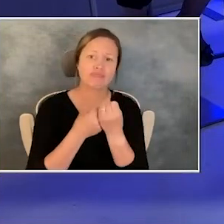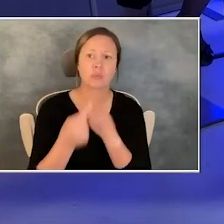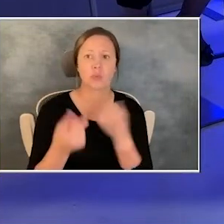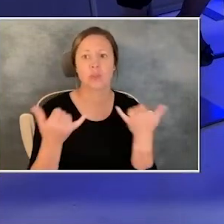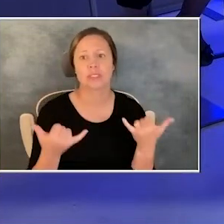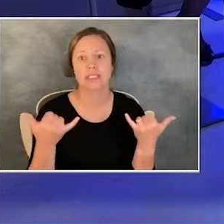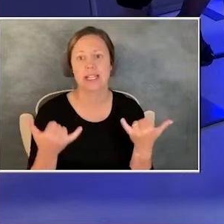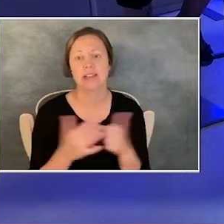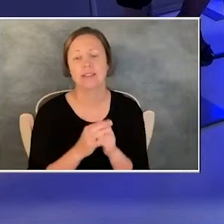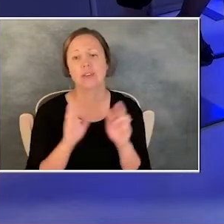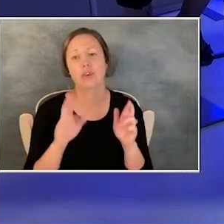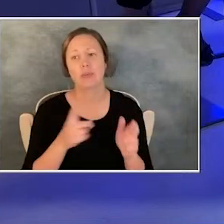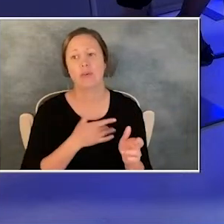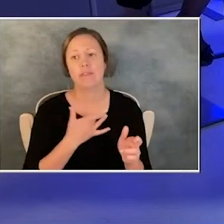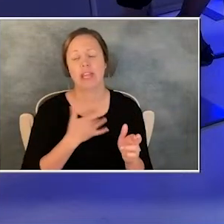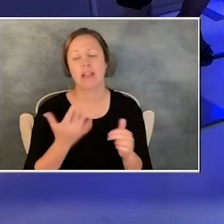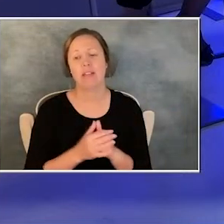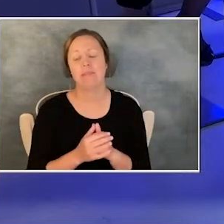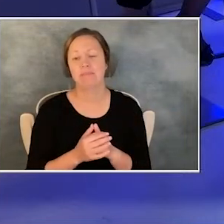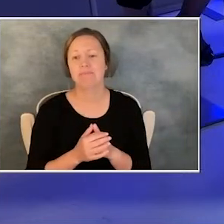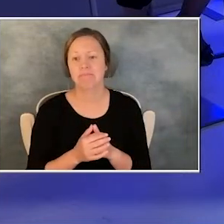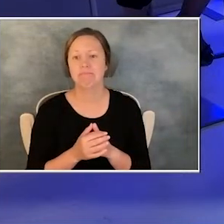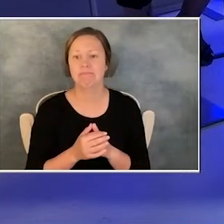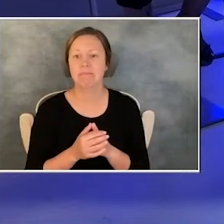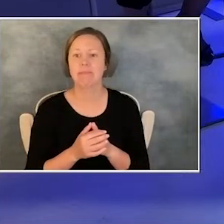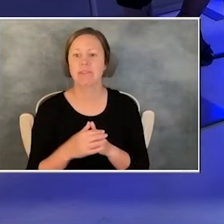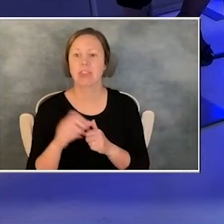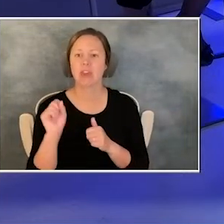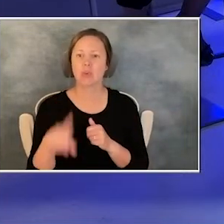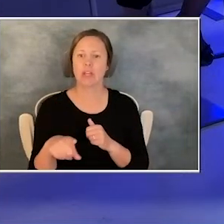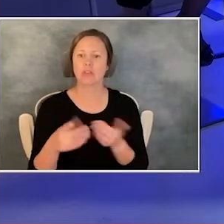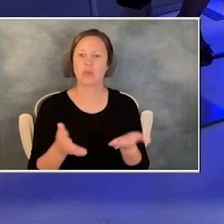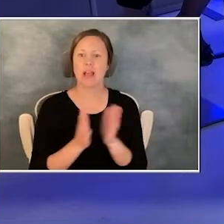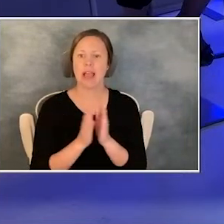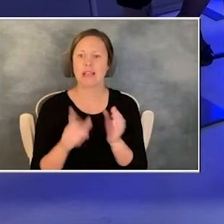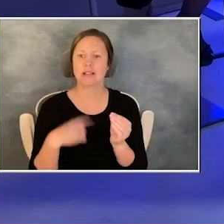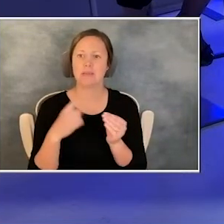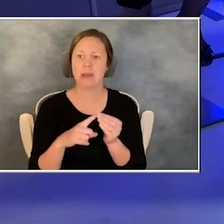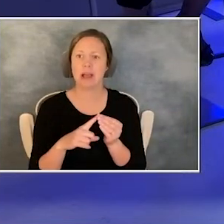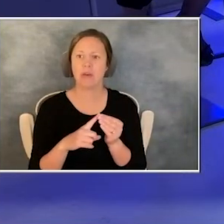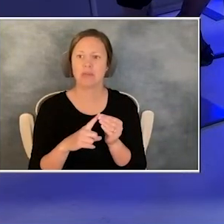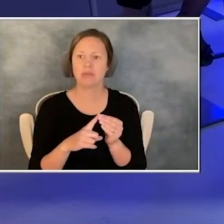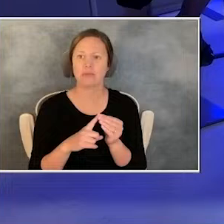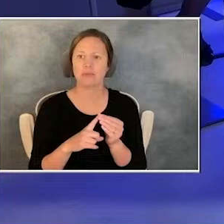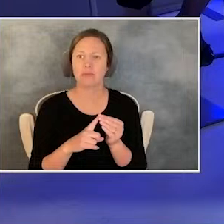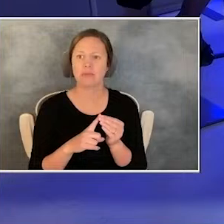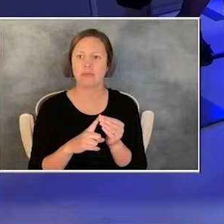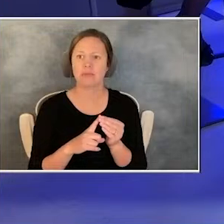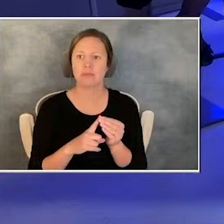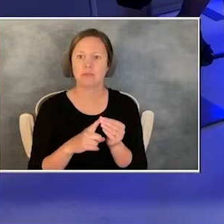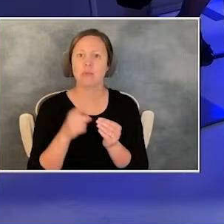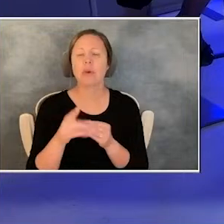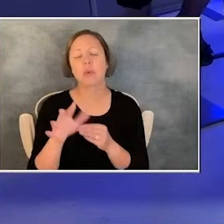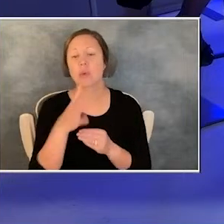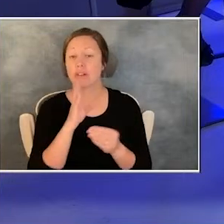Yeah. So I have a question, though, that I wanted to ask you about, and you actually touched on it in your blog, because you